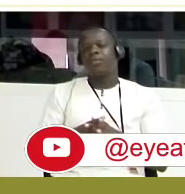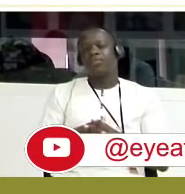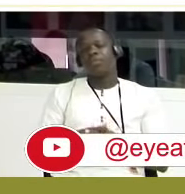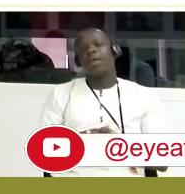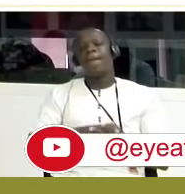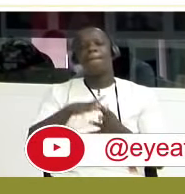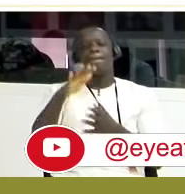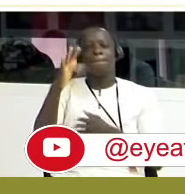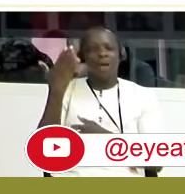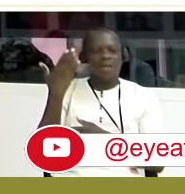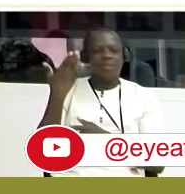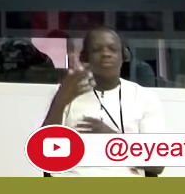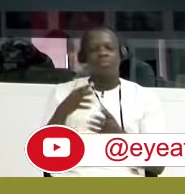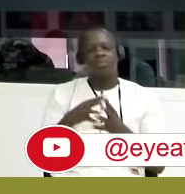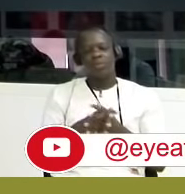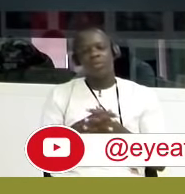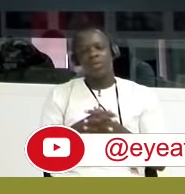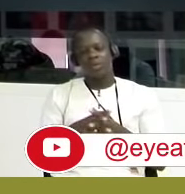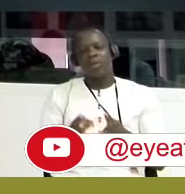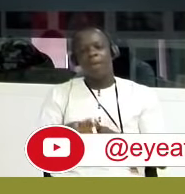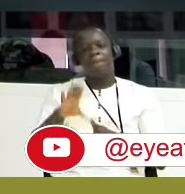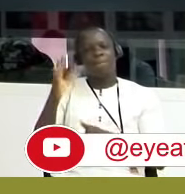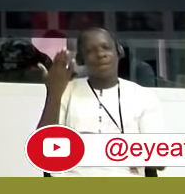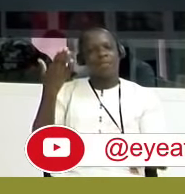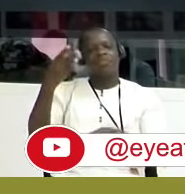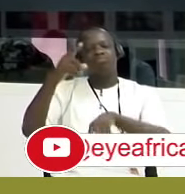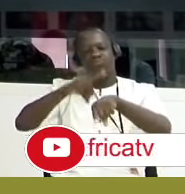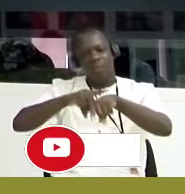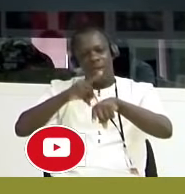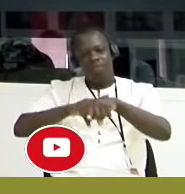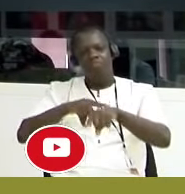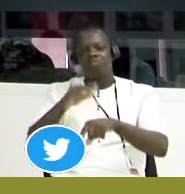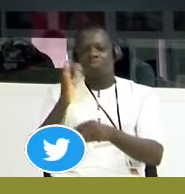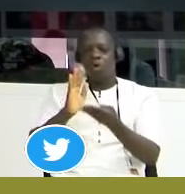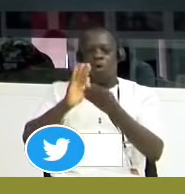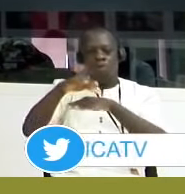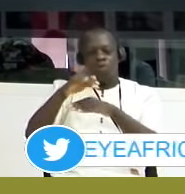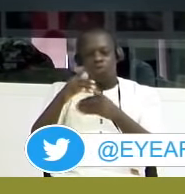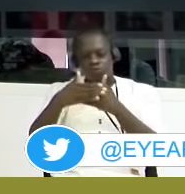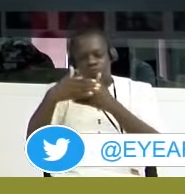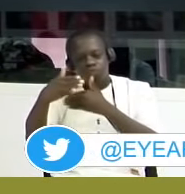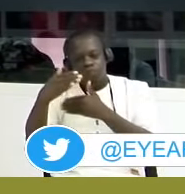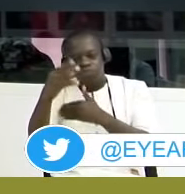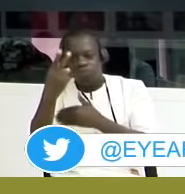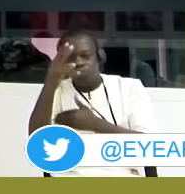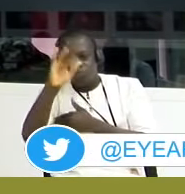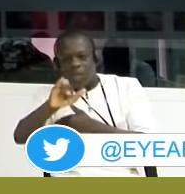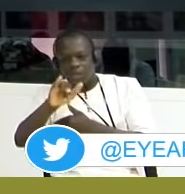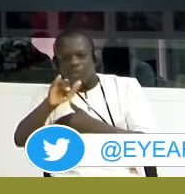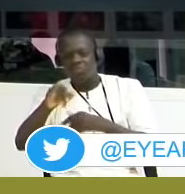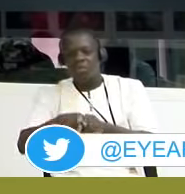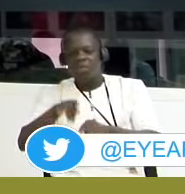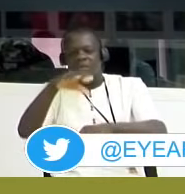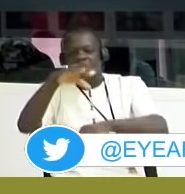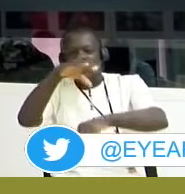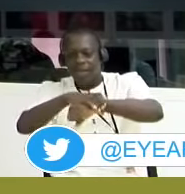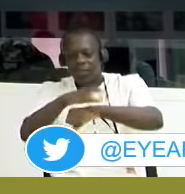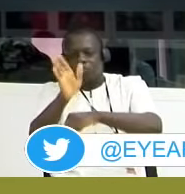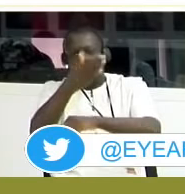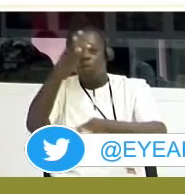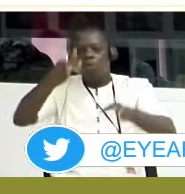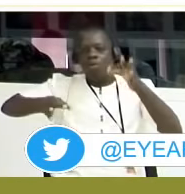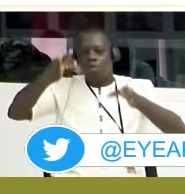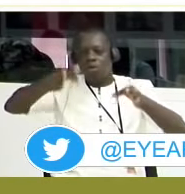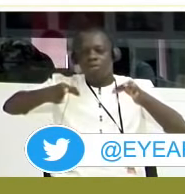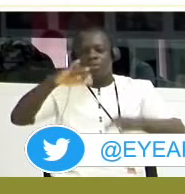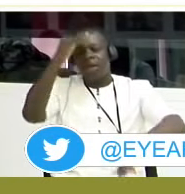point, during that period of time, almost 2 years, were you charged at any point? We were never charged.